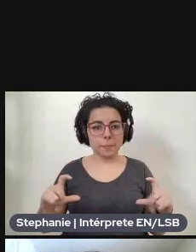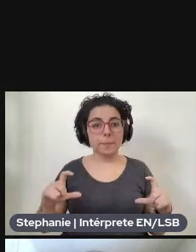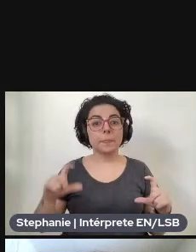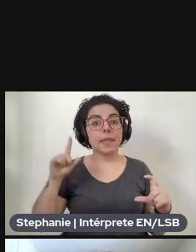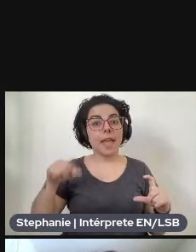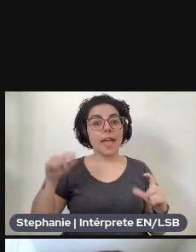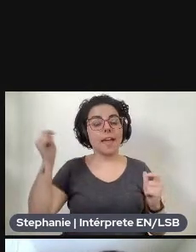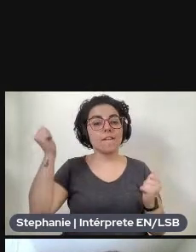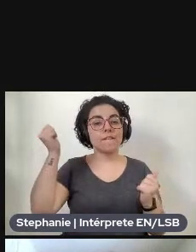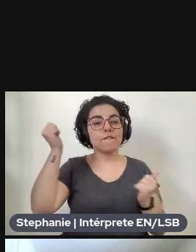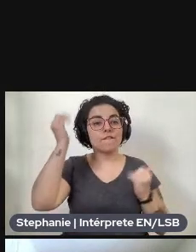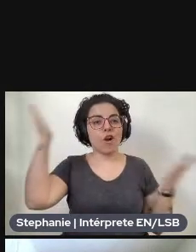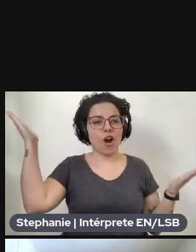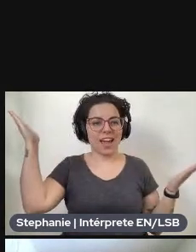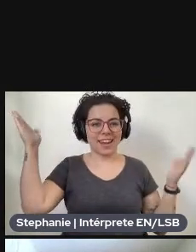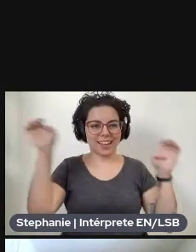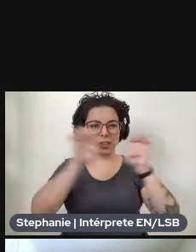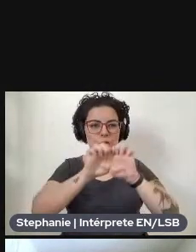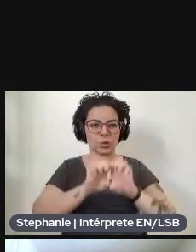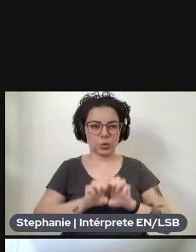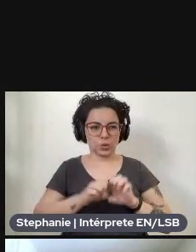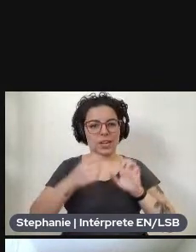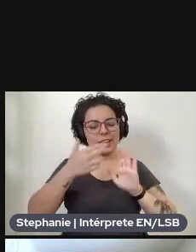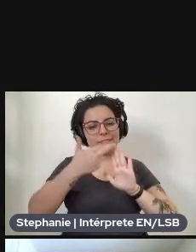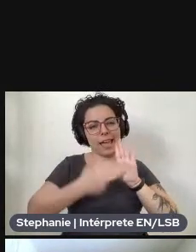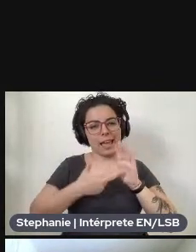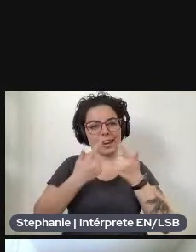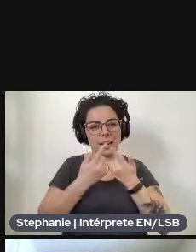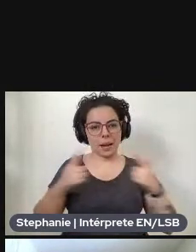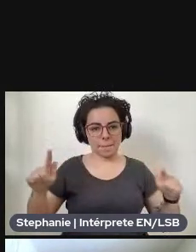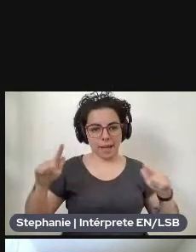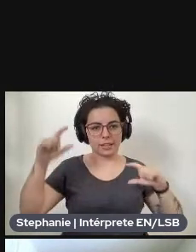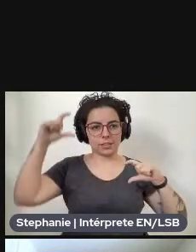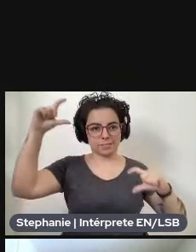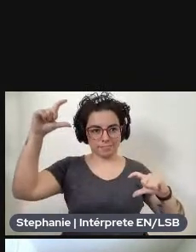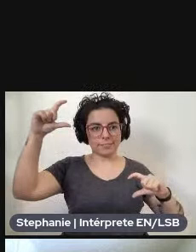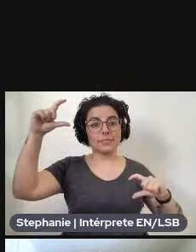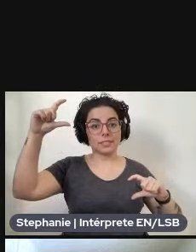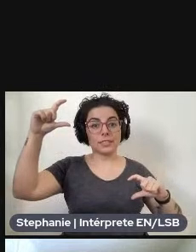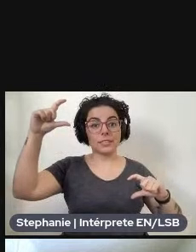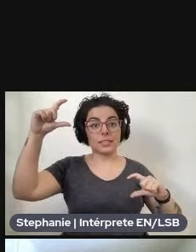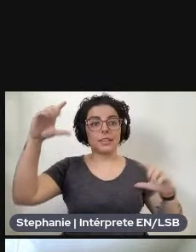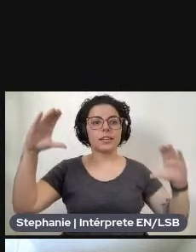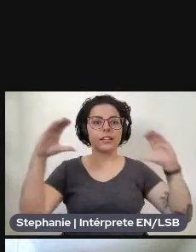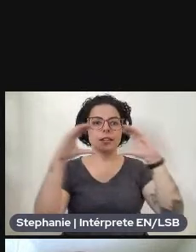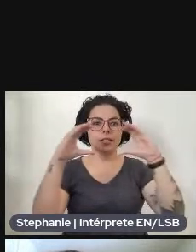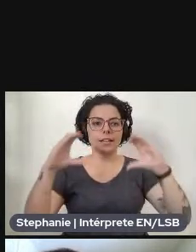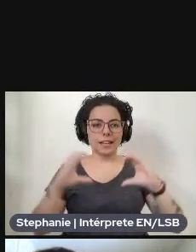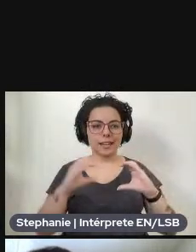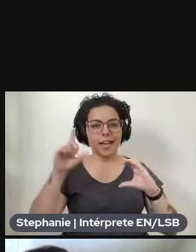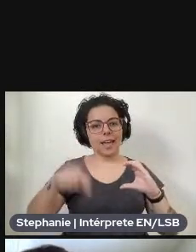grammar. Well, all this process corresponds to psychological adequacy.